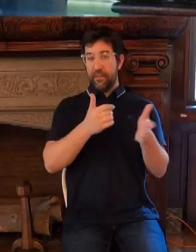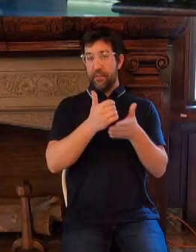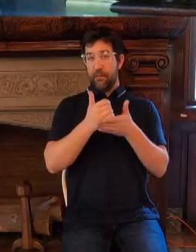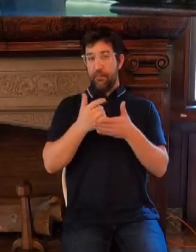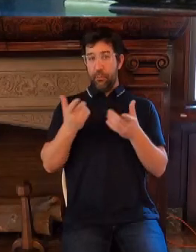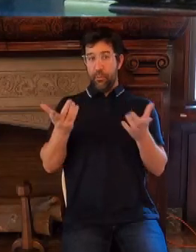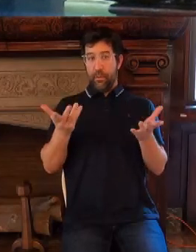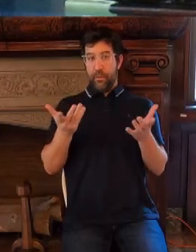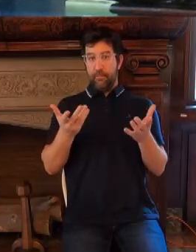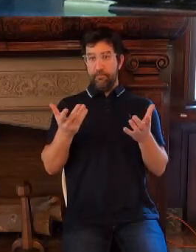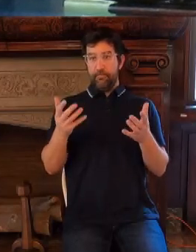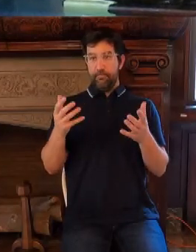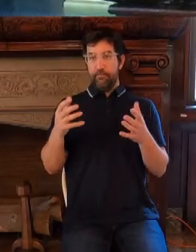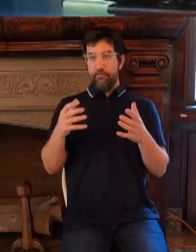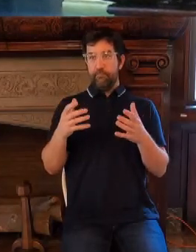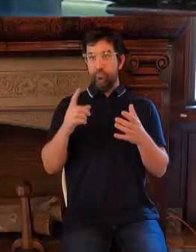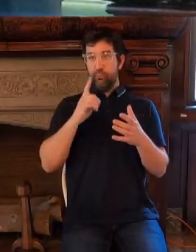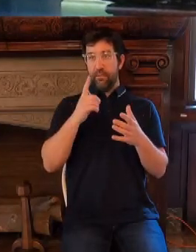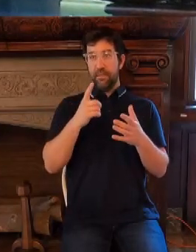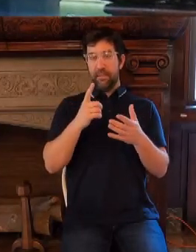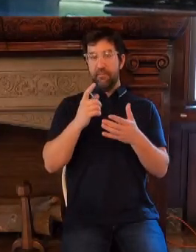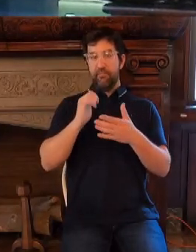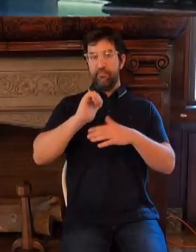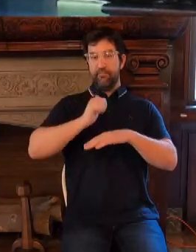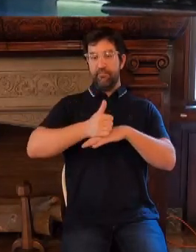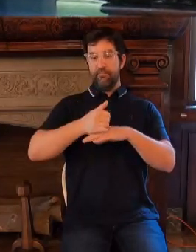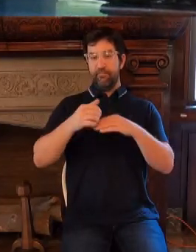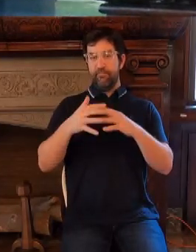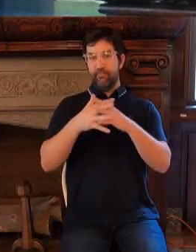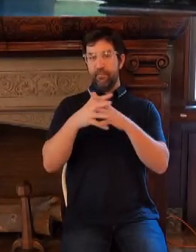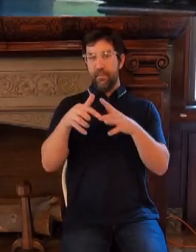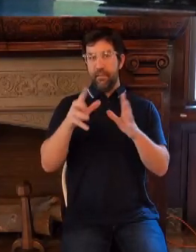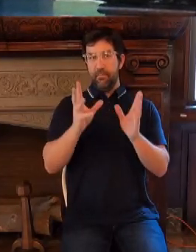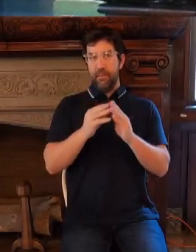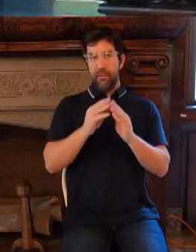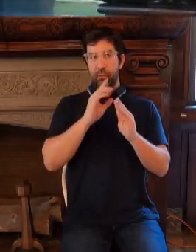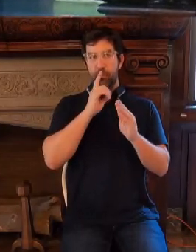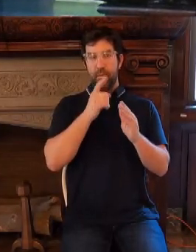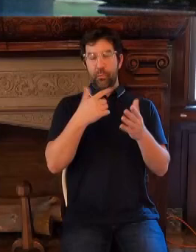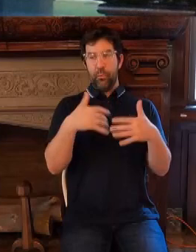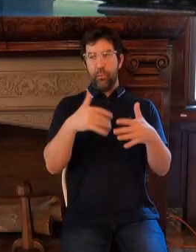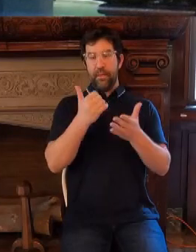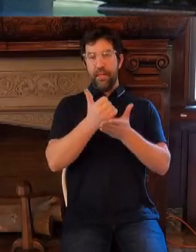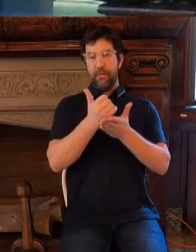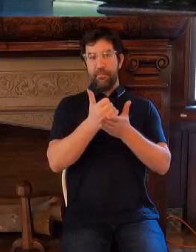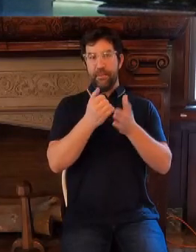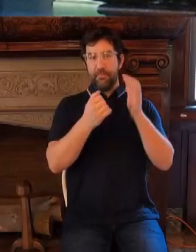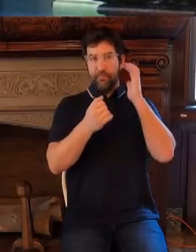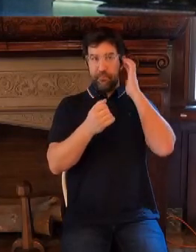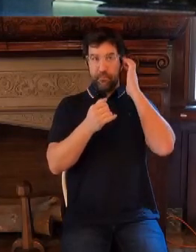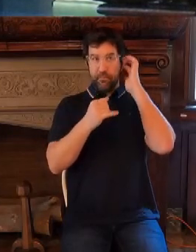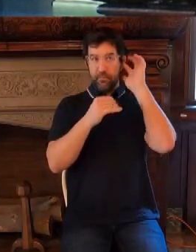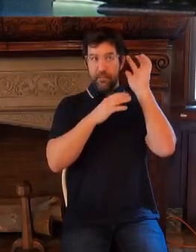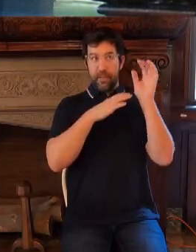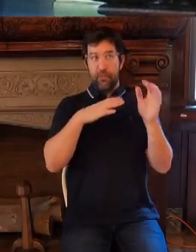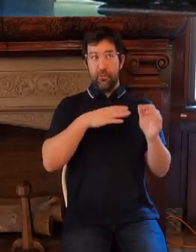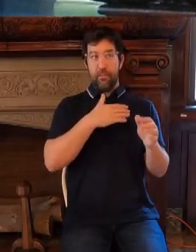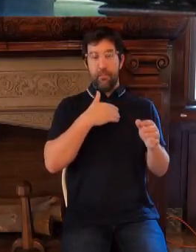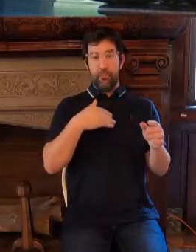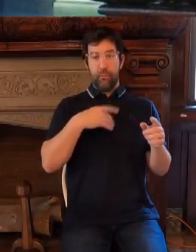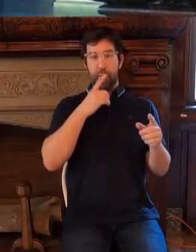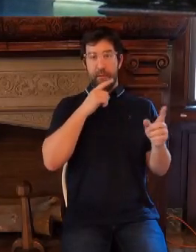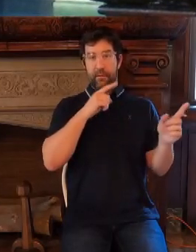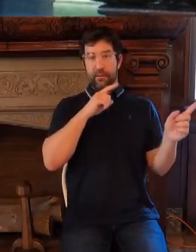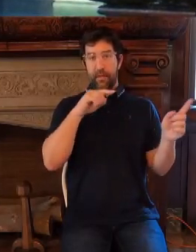us significantly to convene this meeting. So it's always helpful when council members are, you